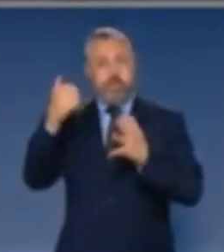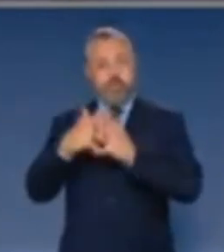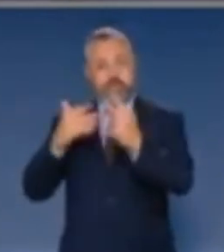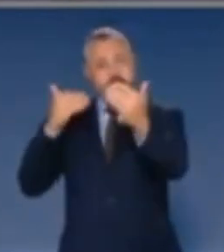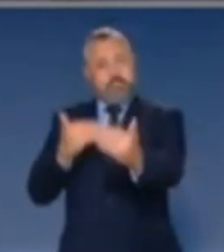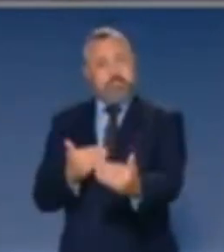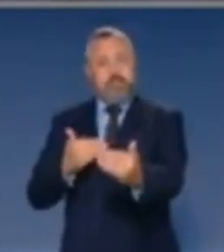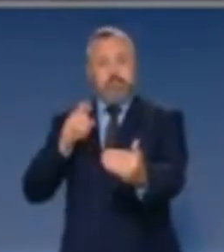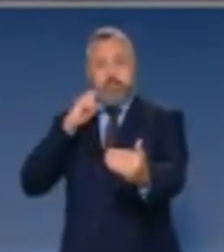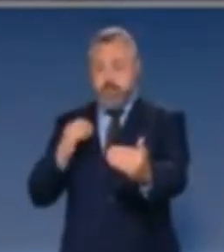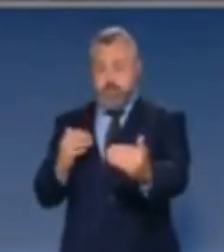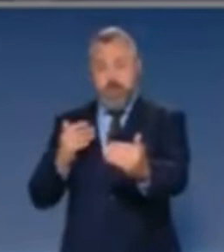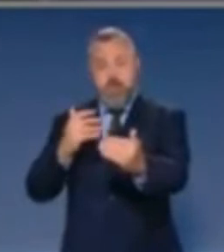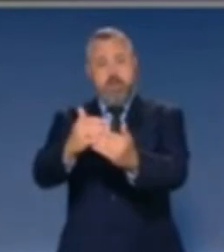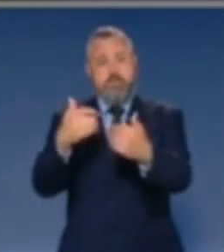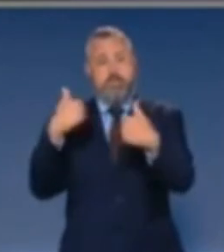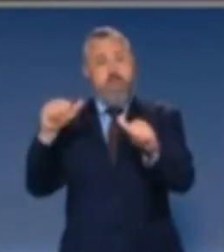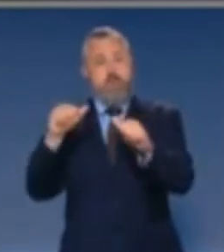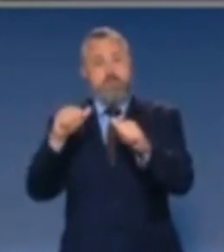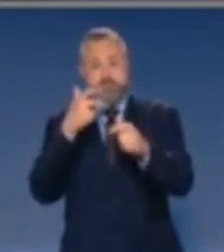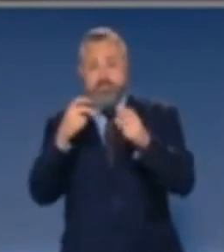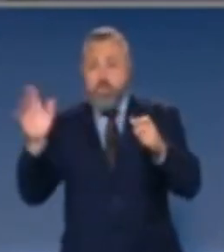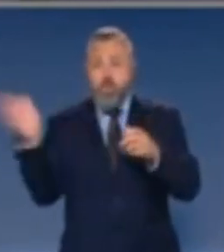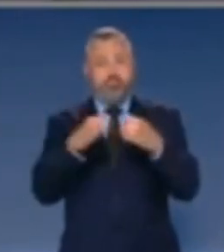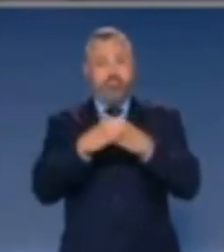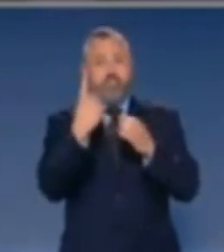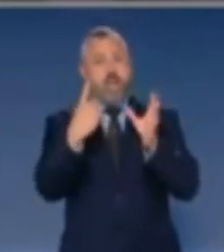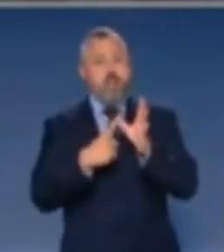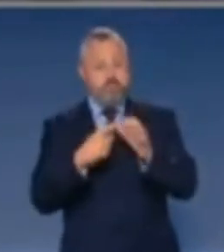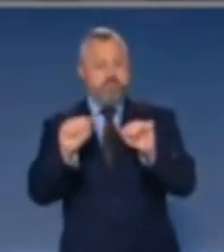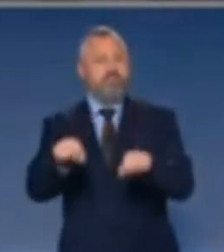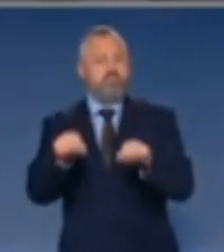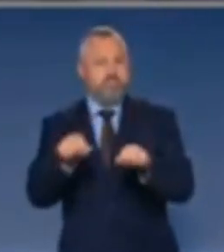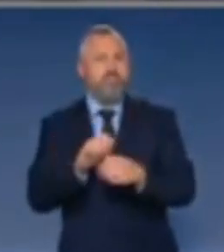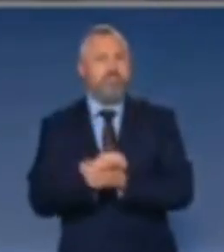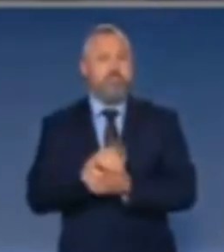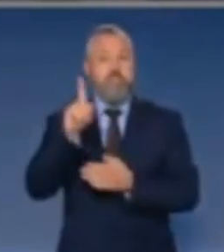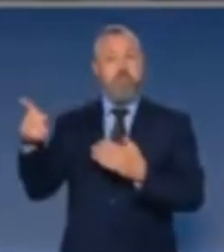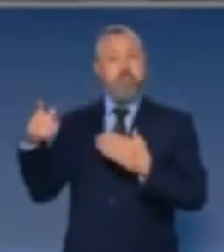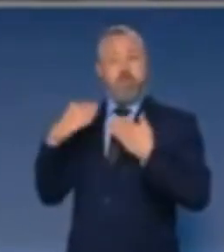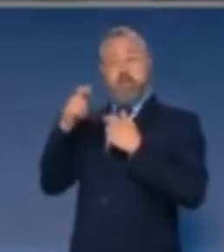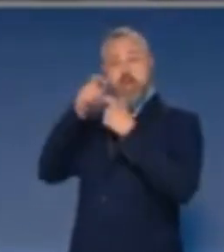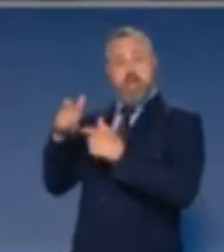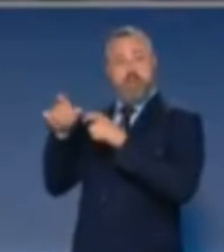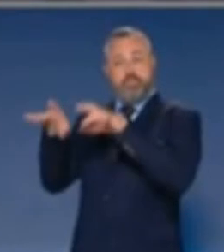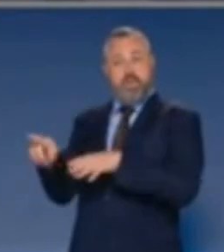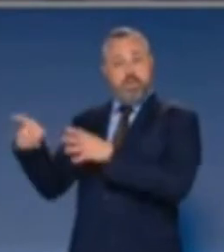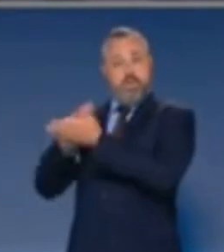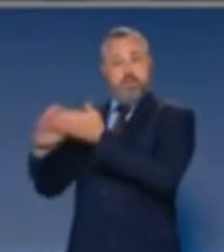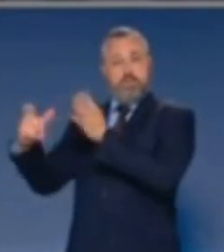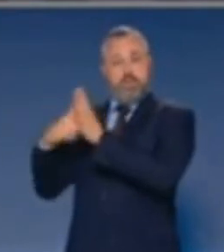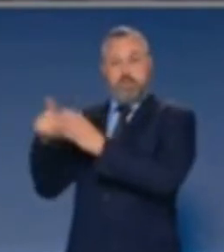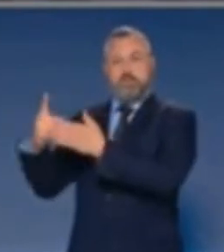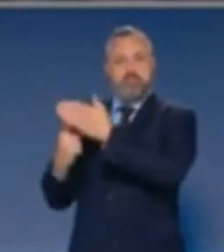my expectation. Honest answer in terms of, because Healthcare Australia has slowed down whilst Aspen has been meeting all of its goals in six out of